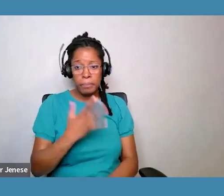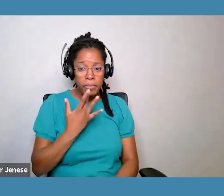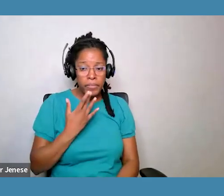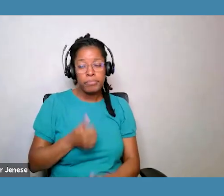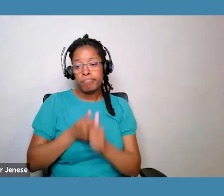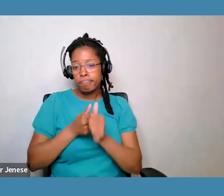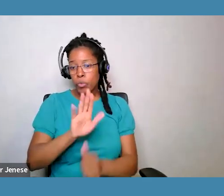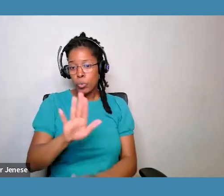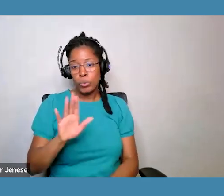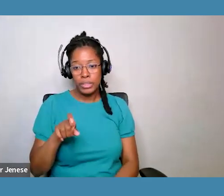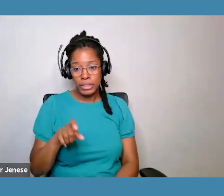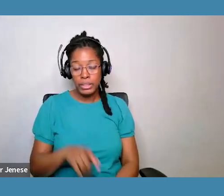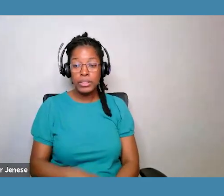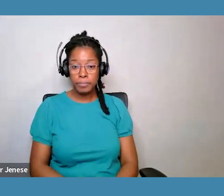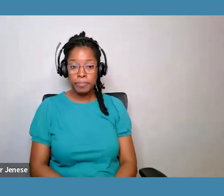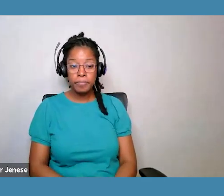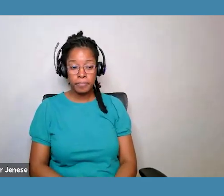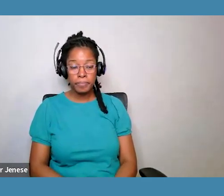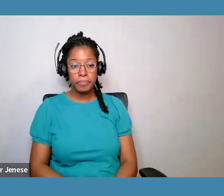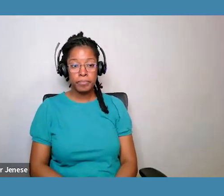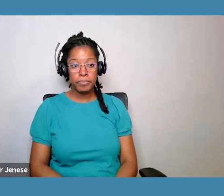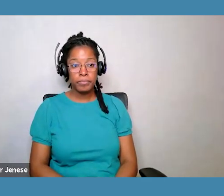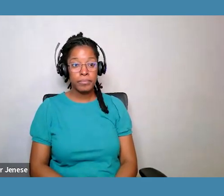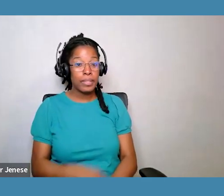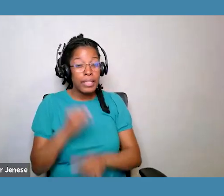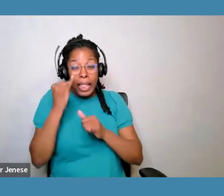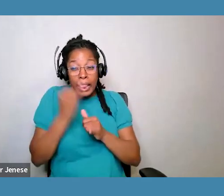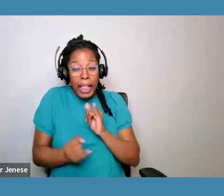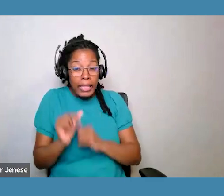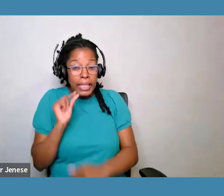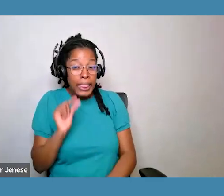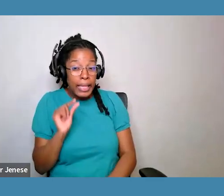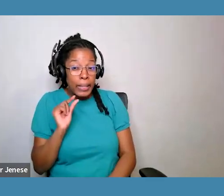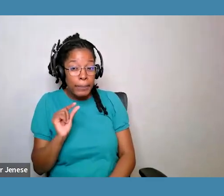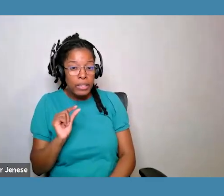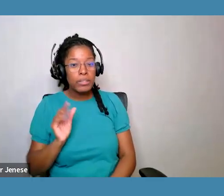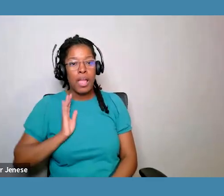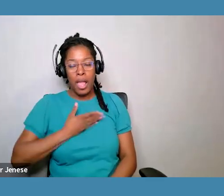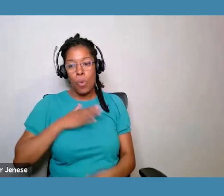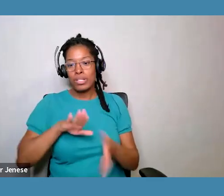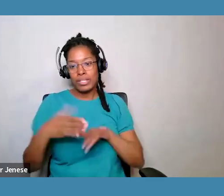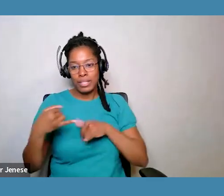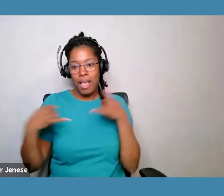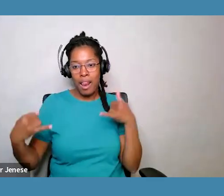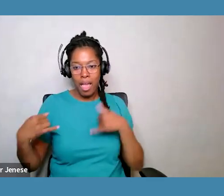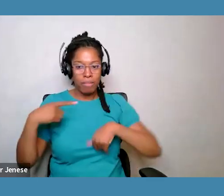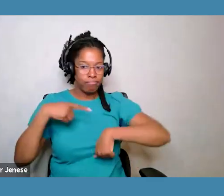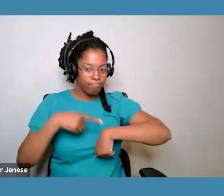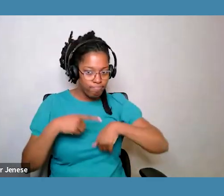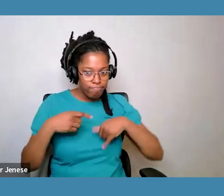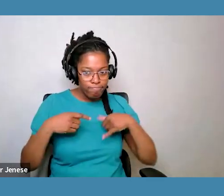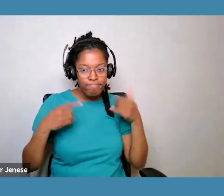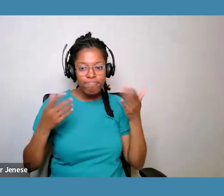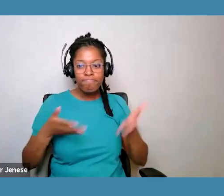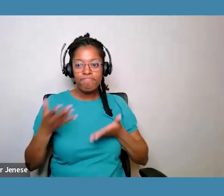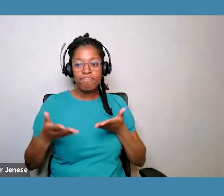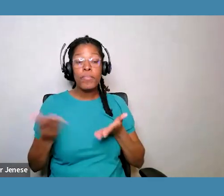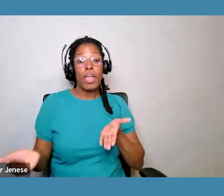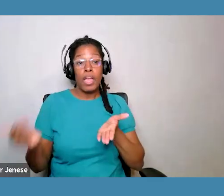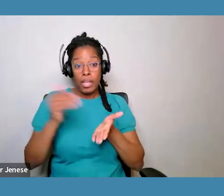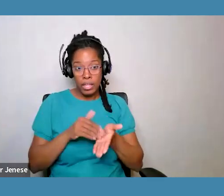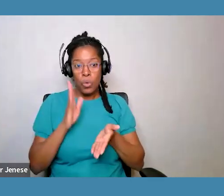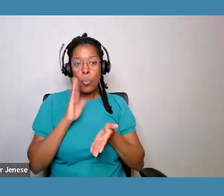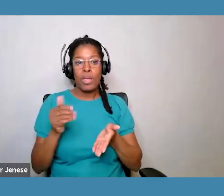needs. So the last little bit here is our deadlines for crisis. And again, you're going to get